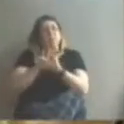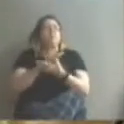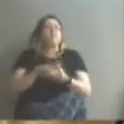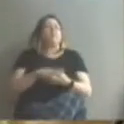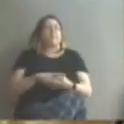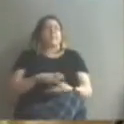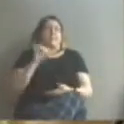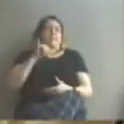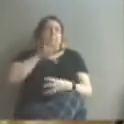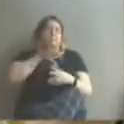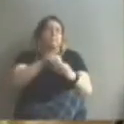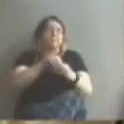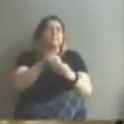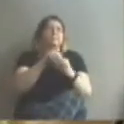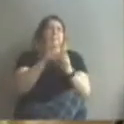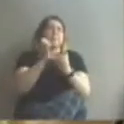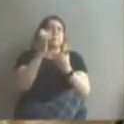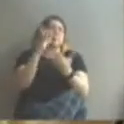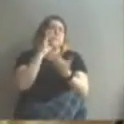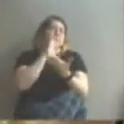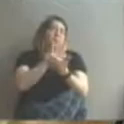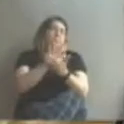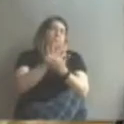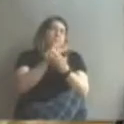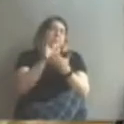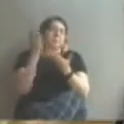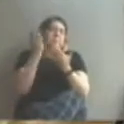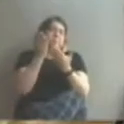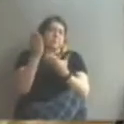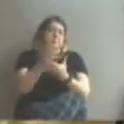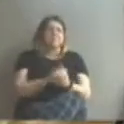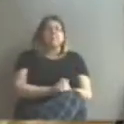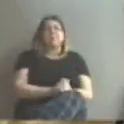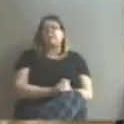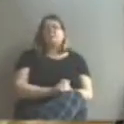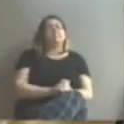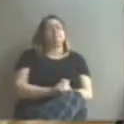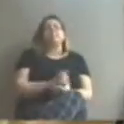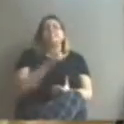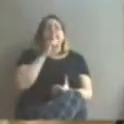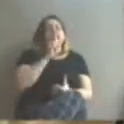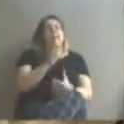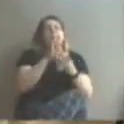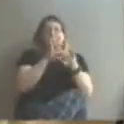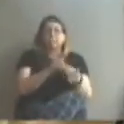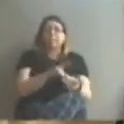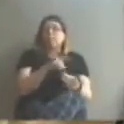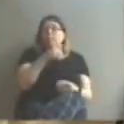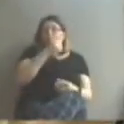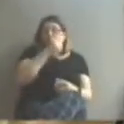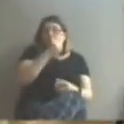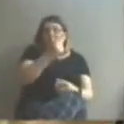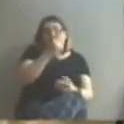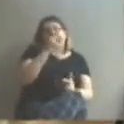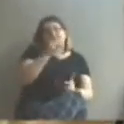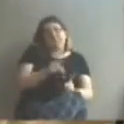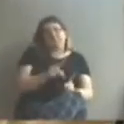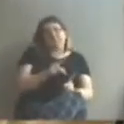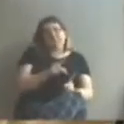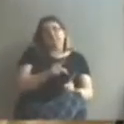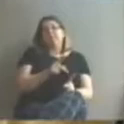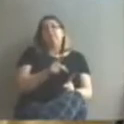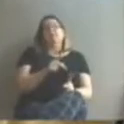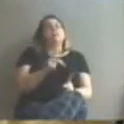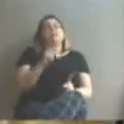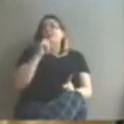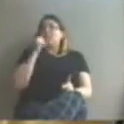the proposal for academic services. It is not tied to any one individual, and here's what I know for certain.